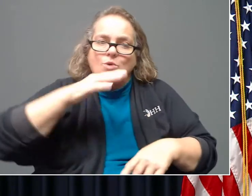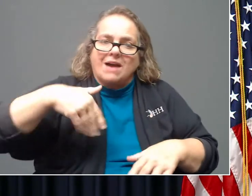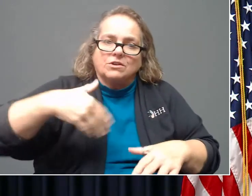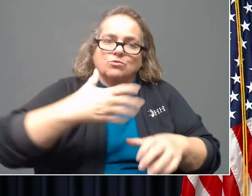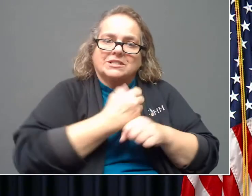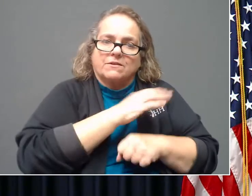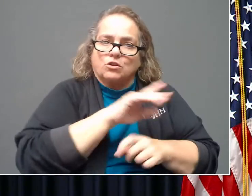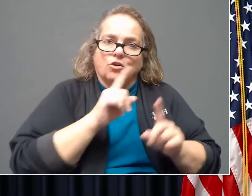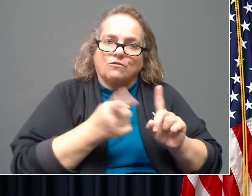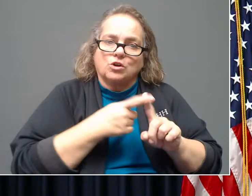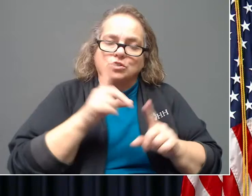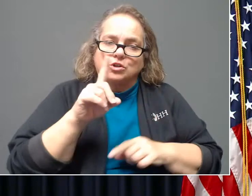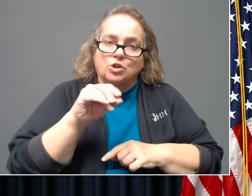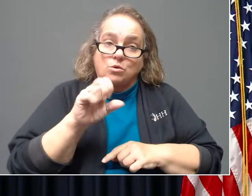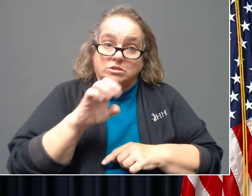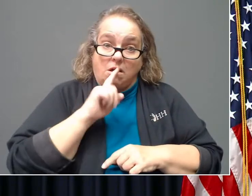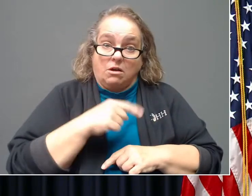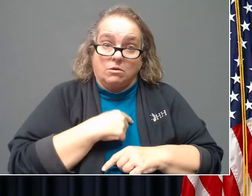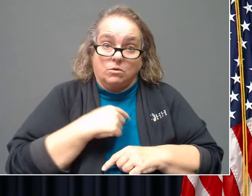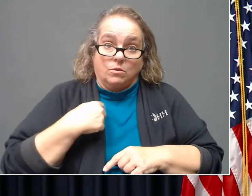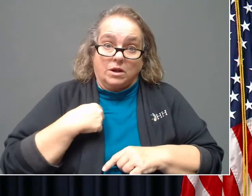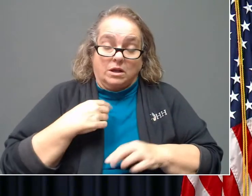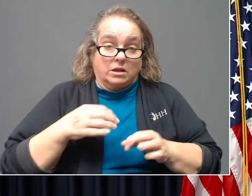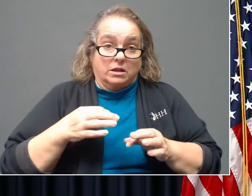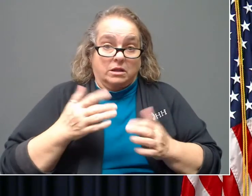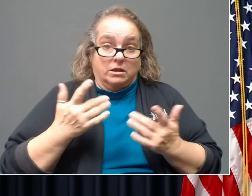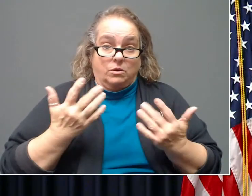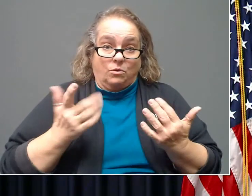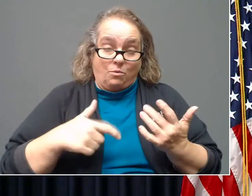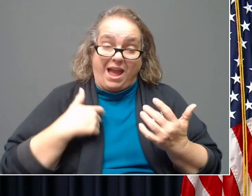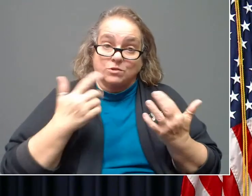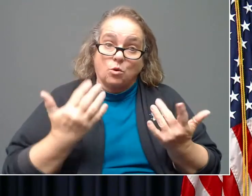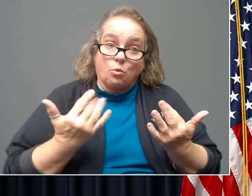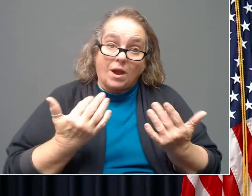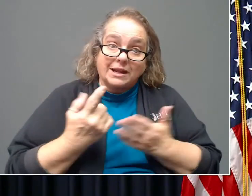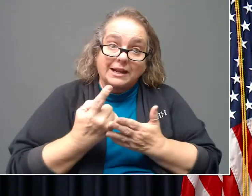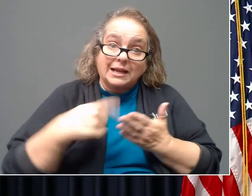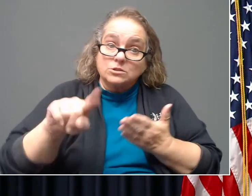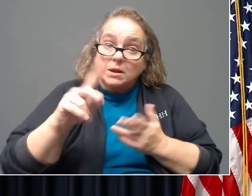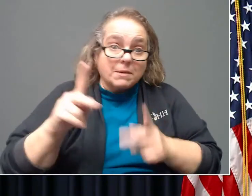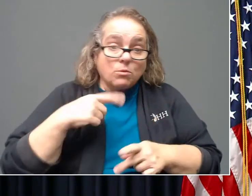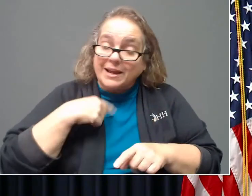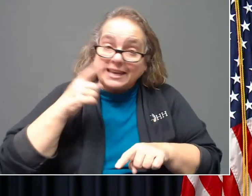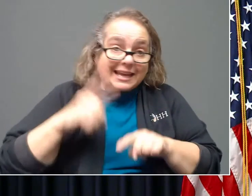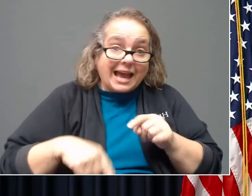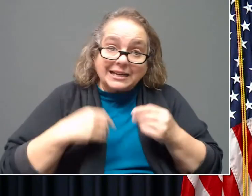critical point here where we're not really able to vaccinate a lot of people next week if we don't receive those extra doses?